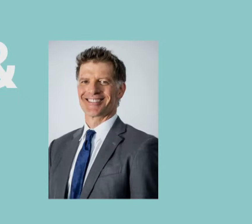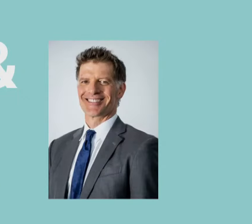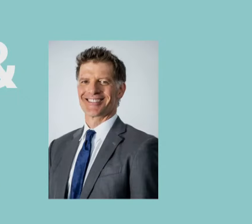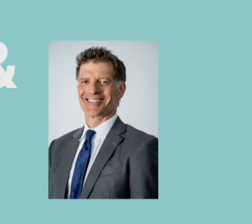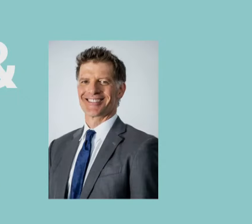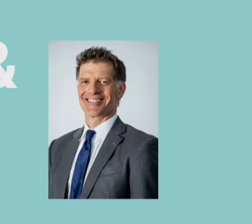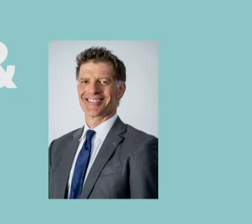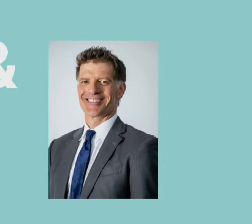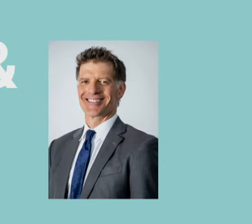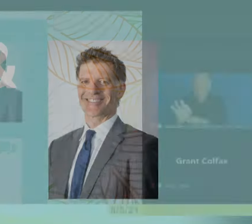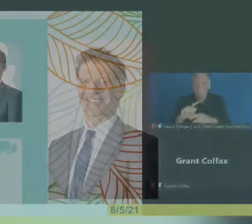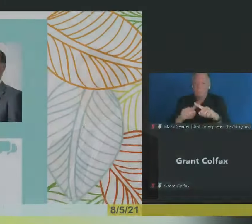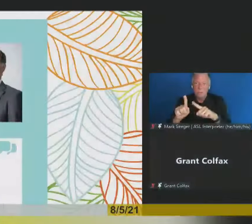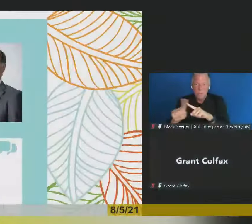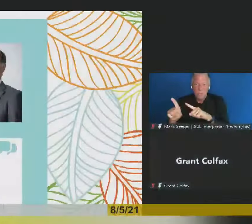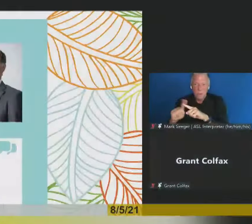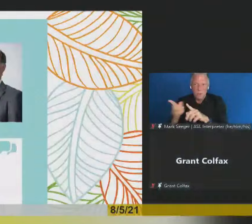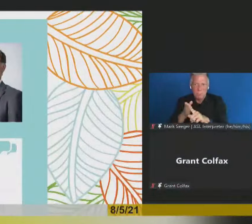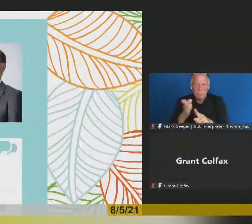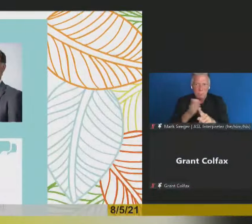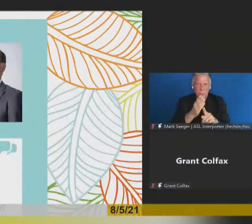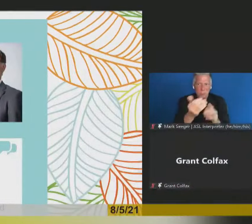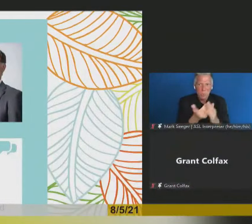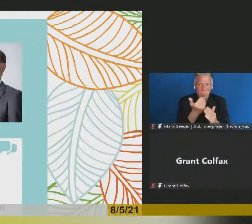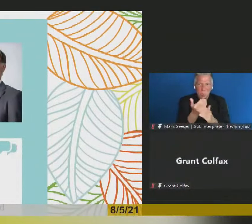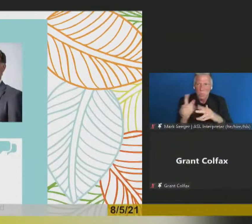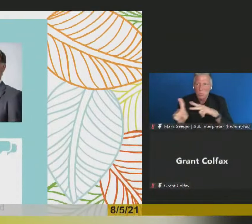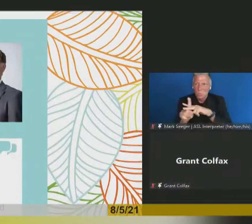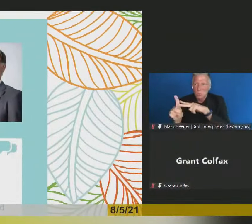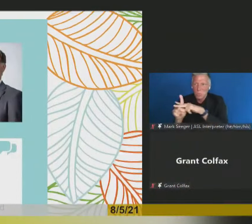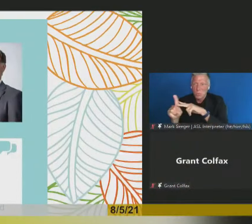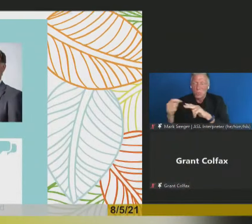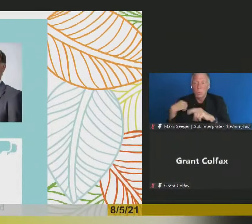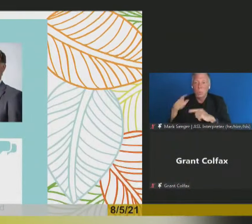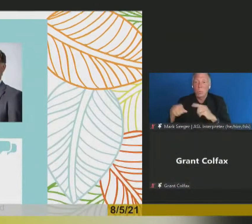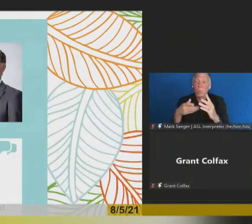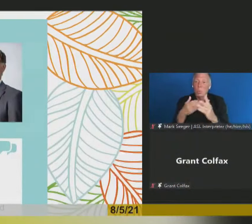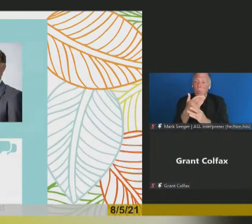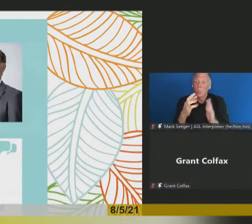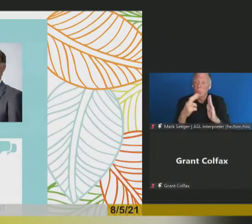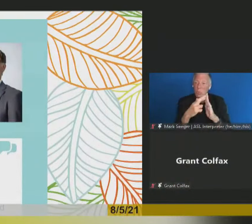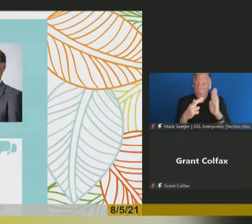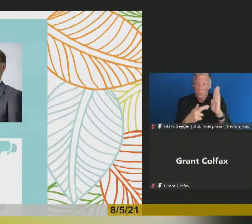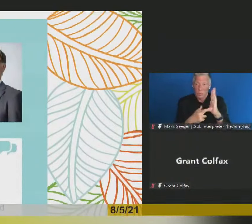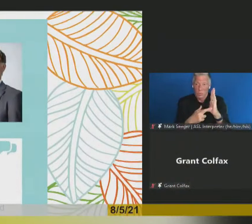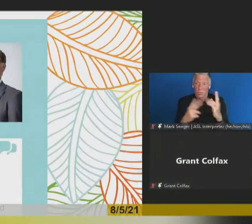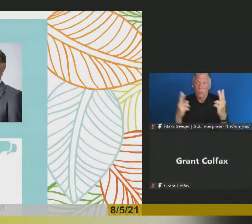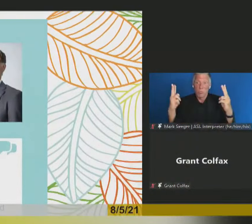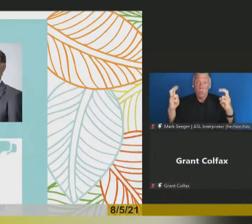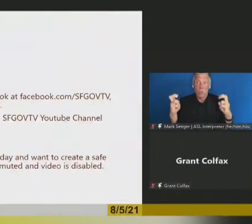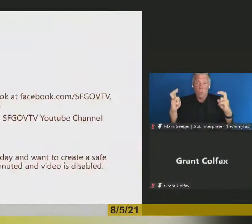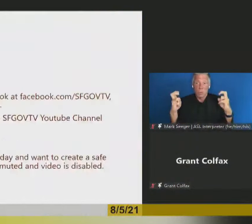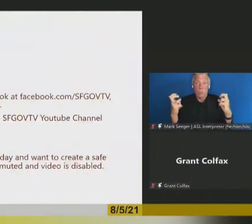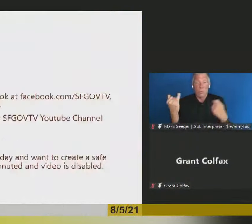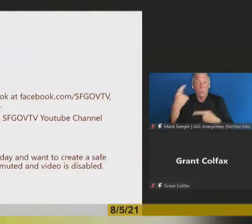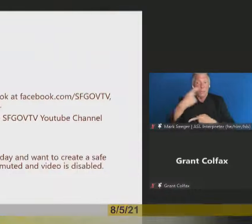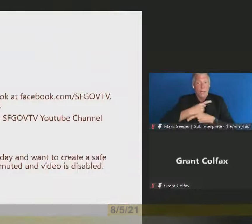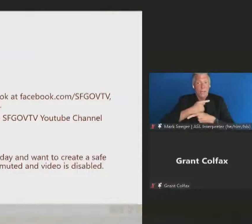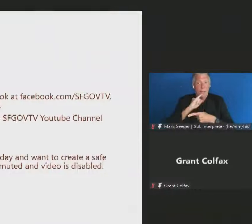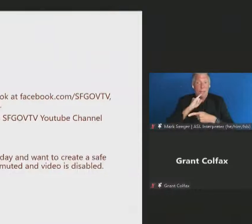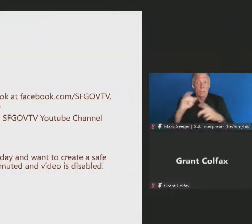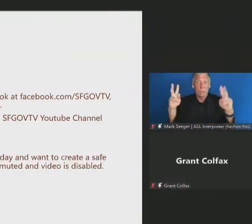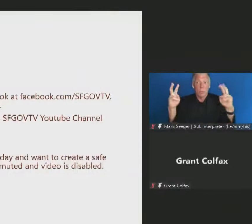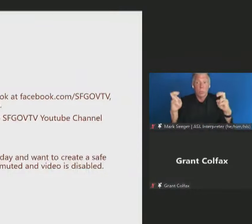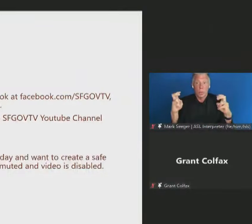others. Let's get to the housekeeping before we get started. Recording. Today's event is being recorded